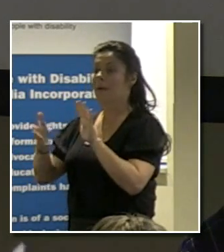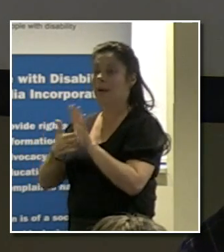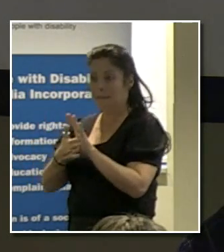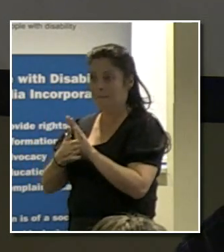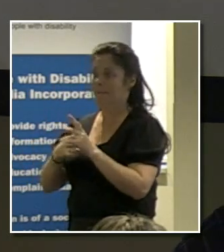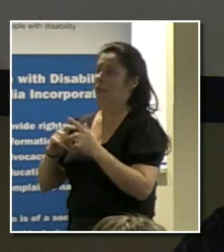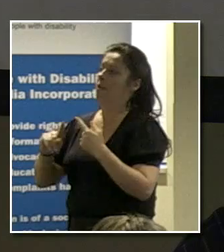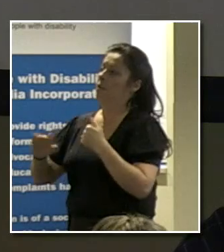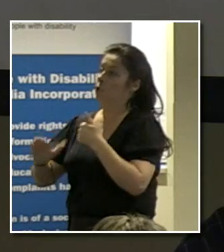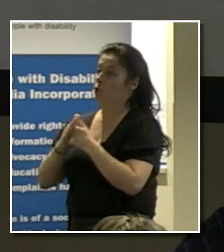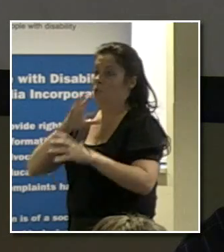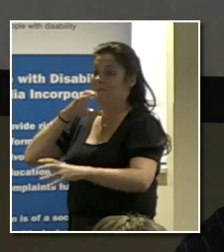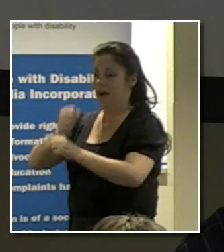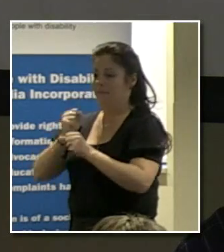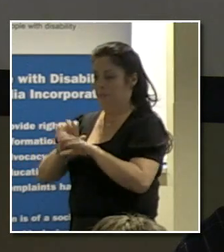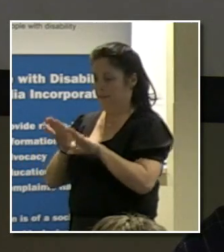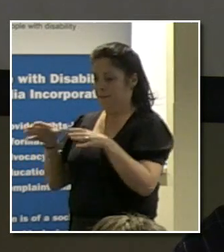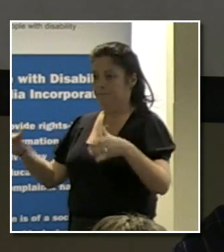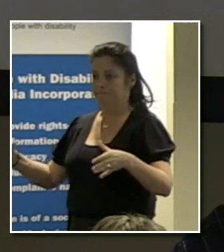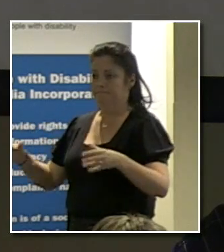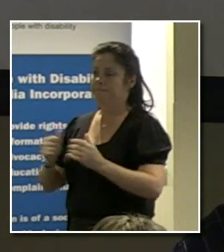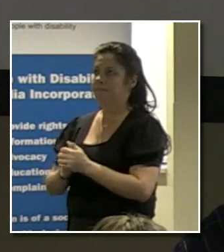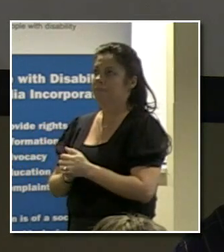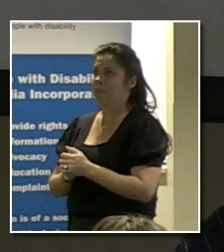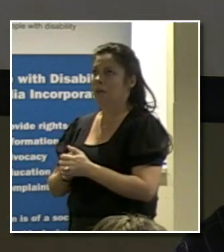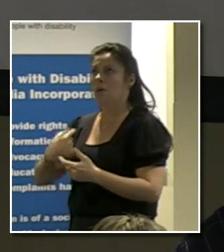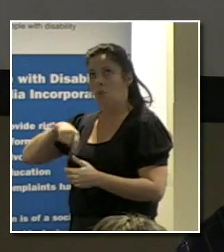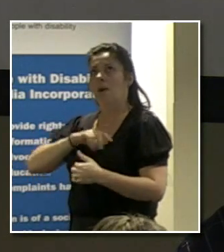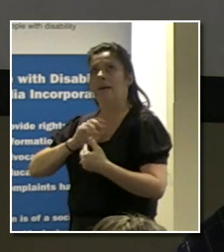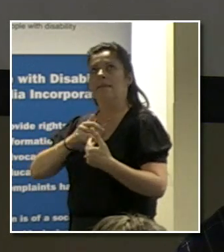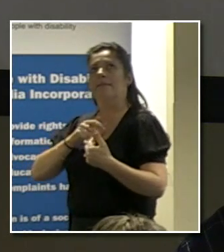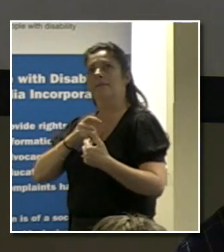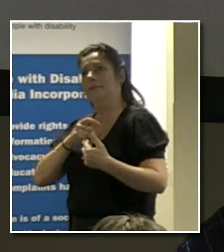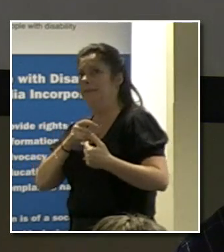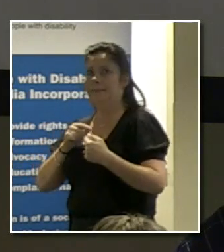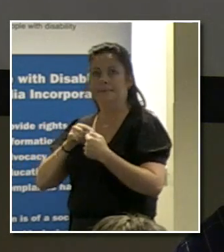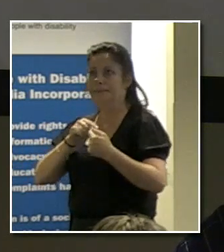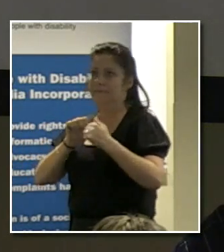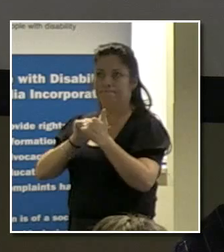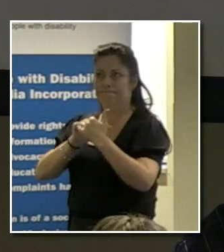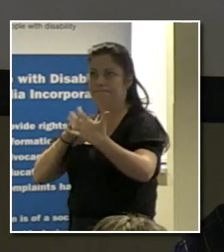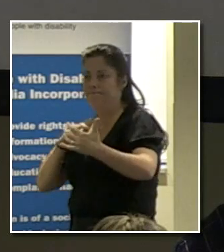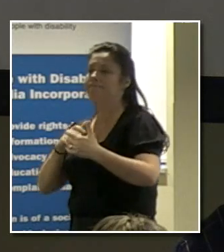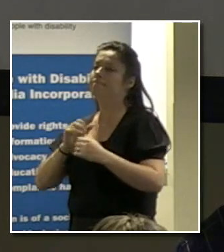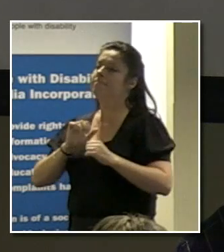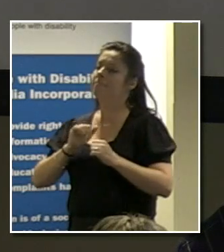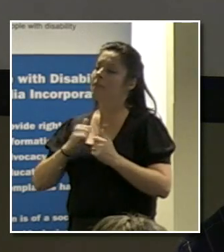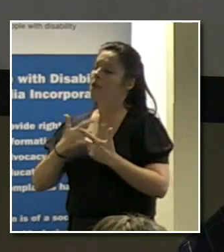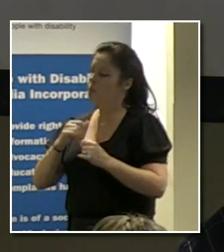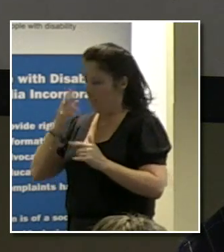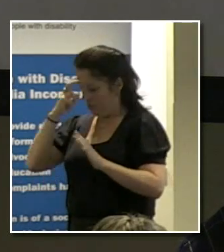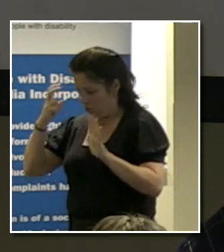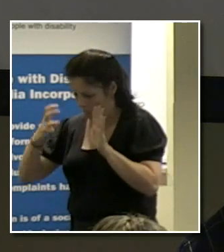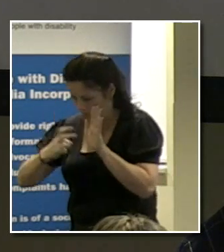ministry. While we had our differences, I think we should acknowledge the efforts of the previous minister, Senator